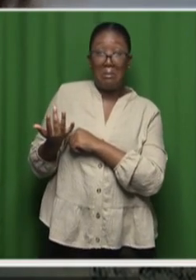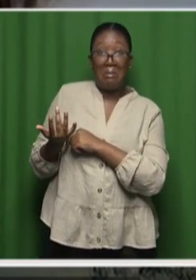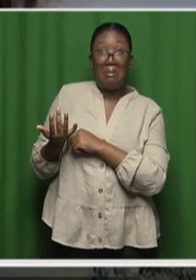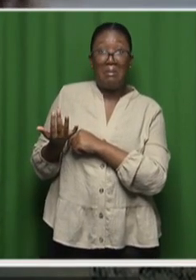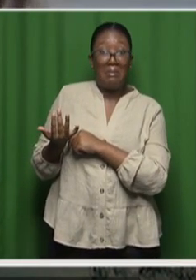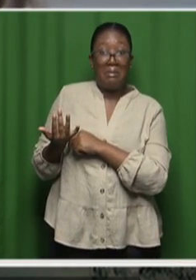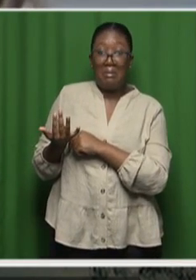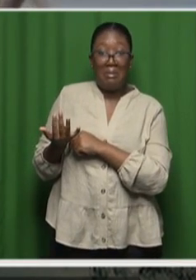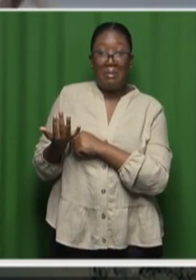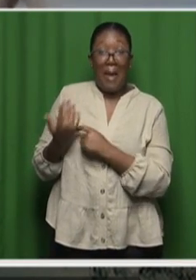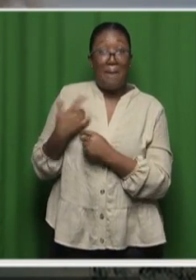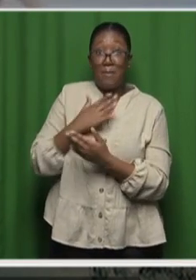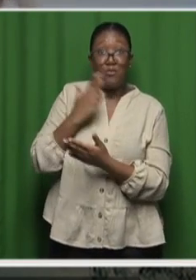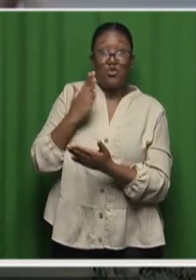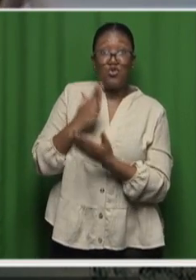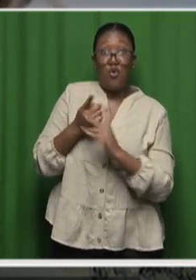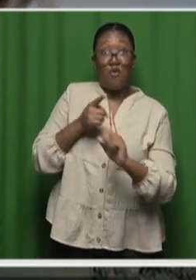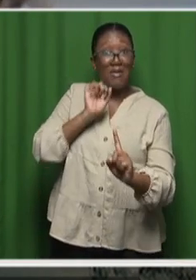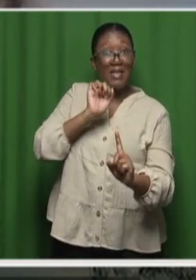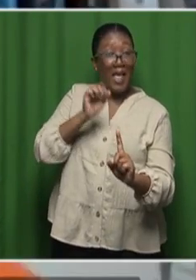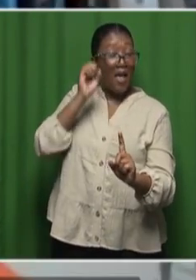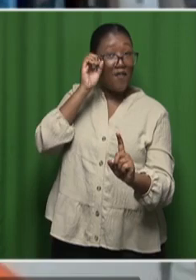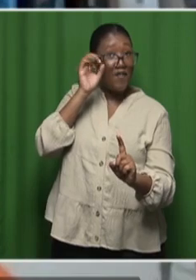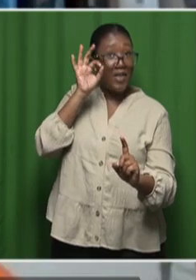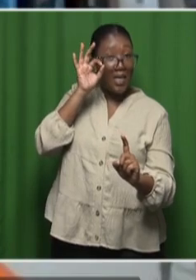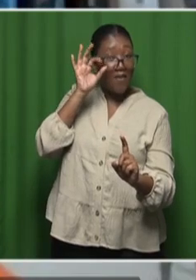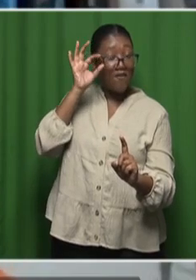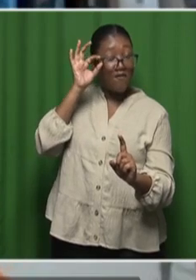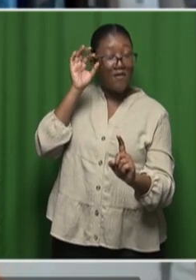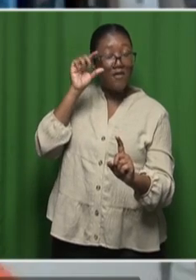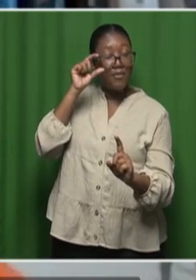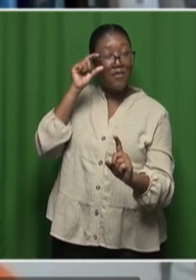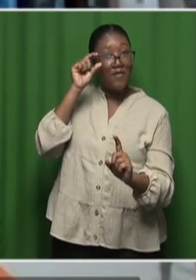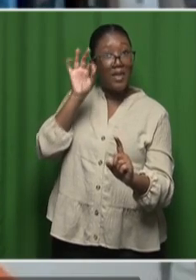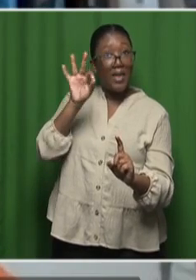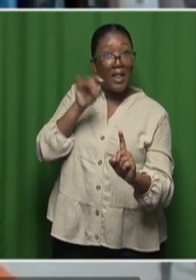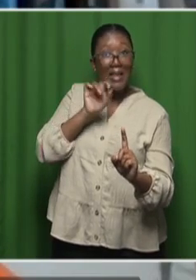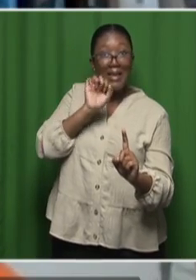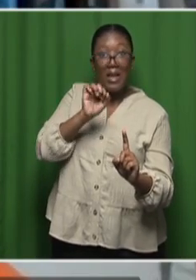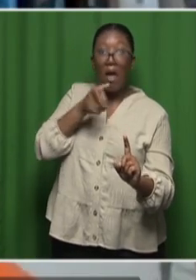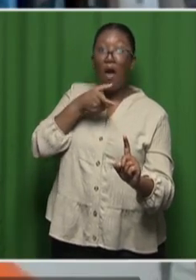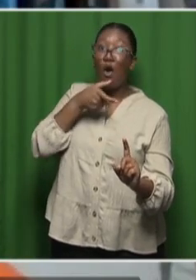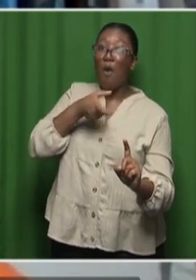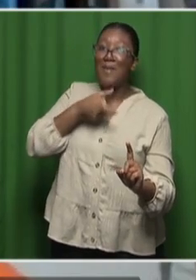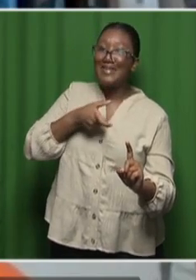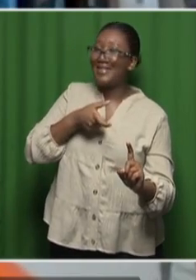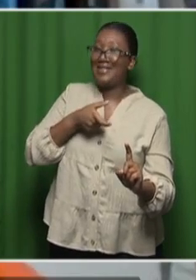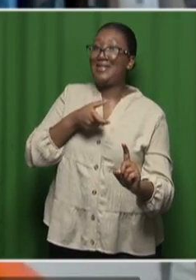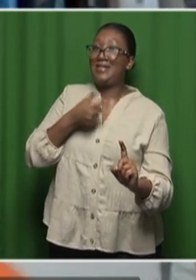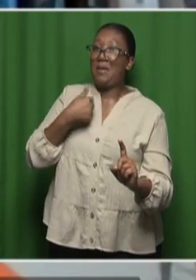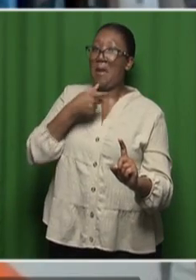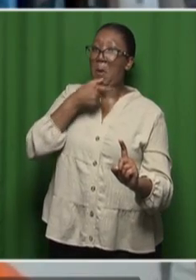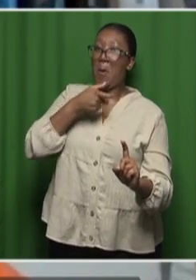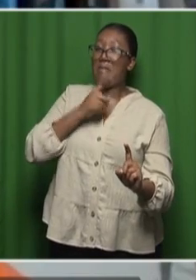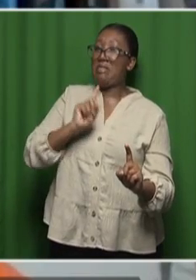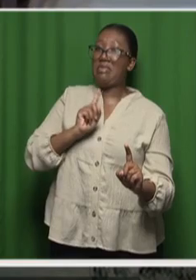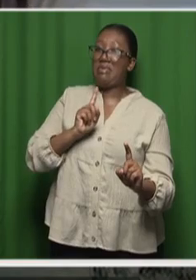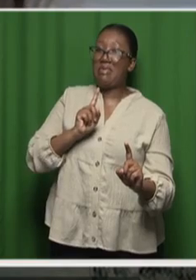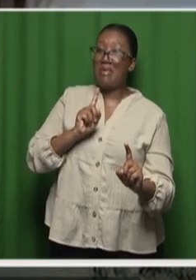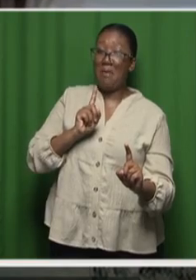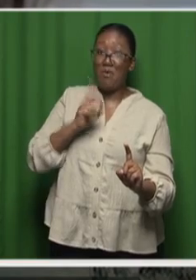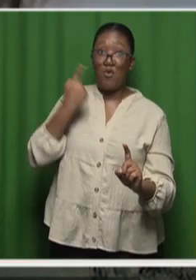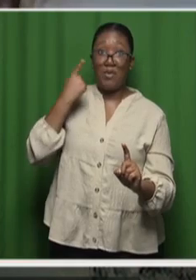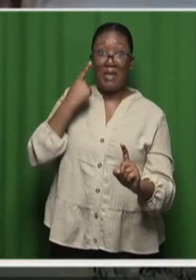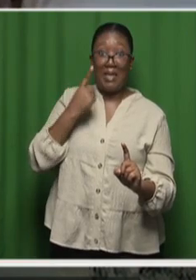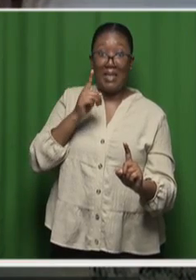I'm not sure about those facts. So I'm not going to comment on those. But if in fact they did, does